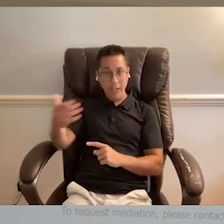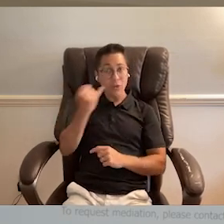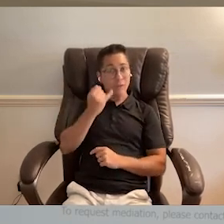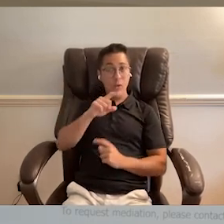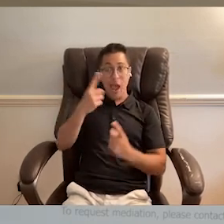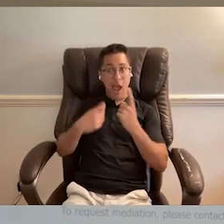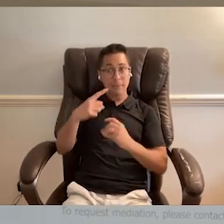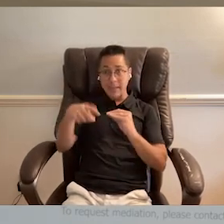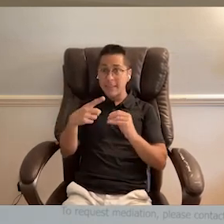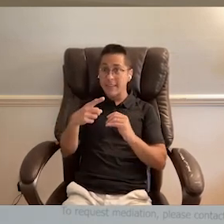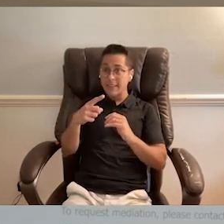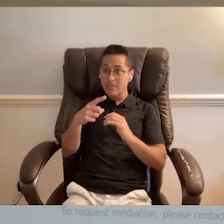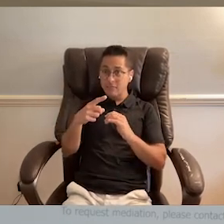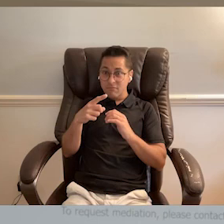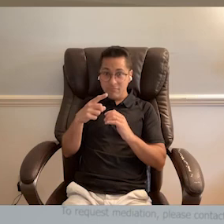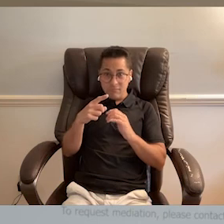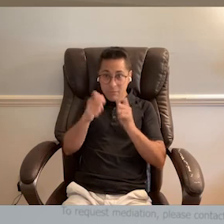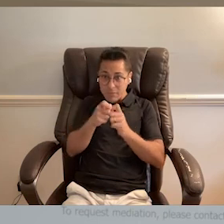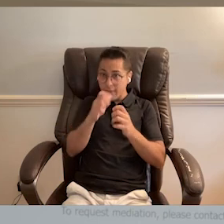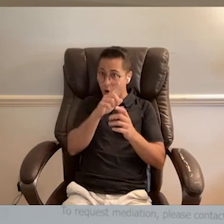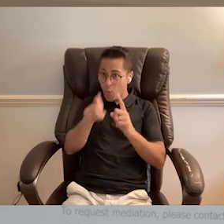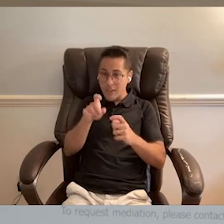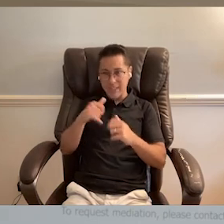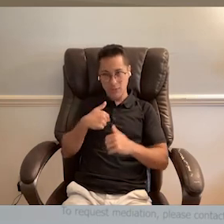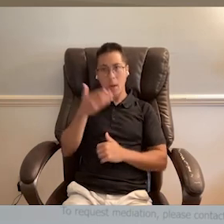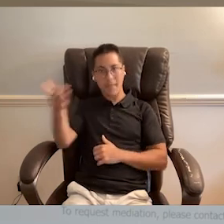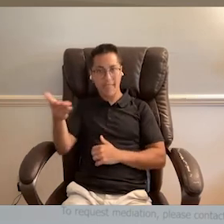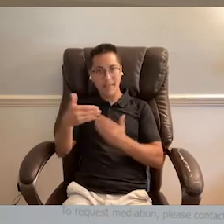questions, that's where I'll be next. Thank you so much for